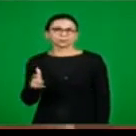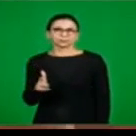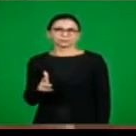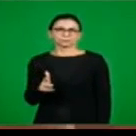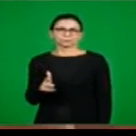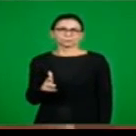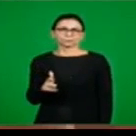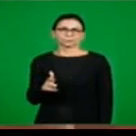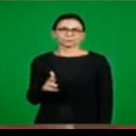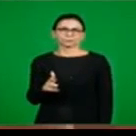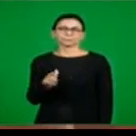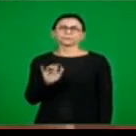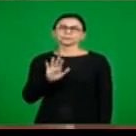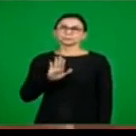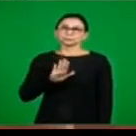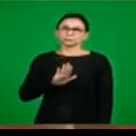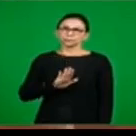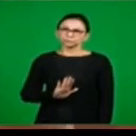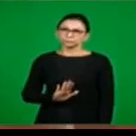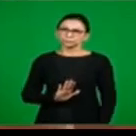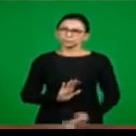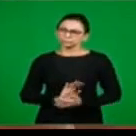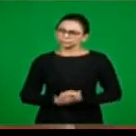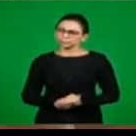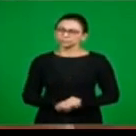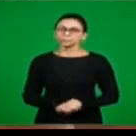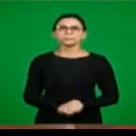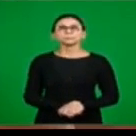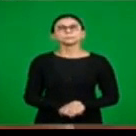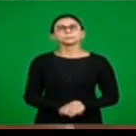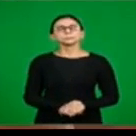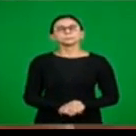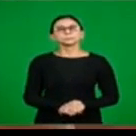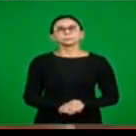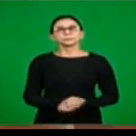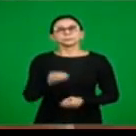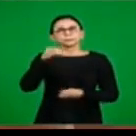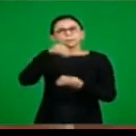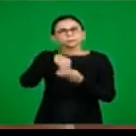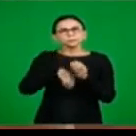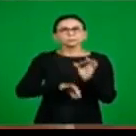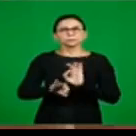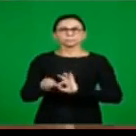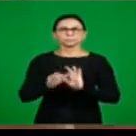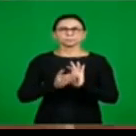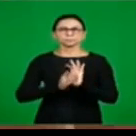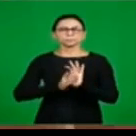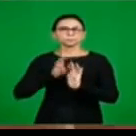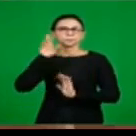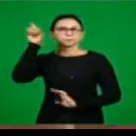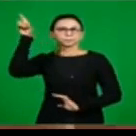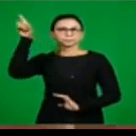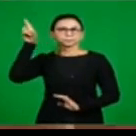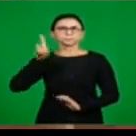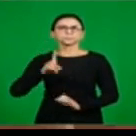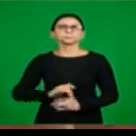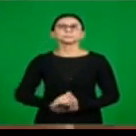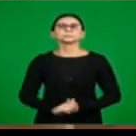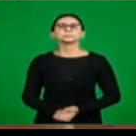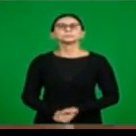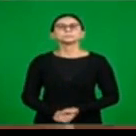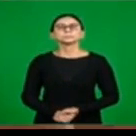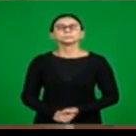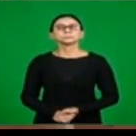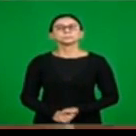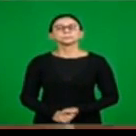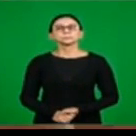accused. But he is under the justice of God. He is under the project of God.